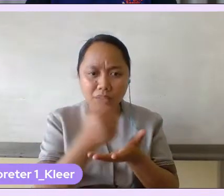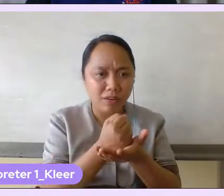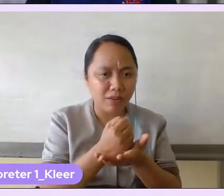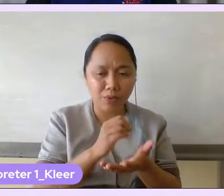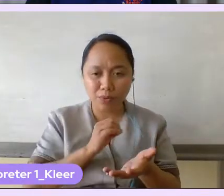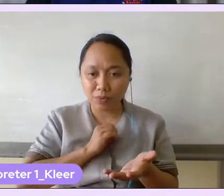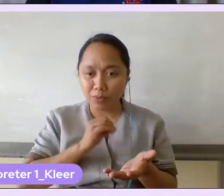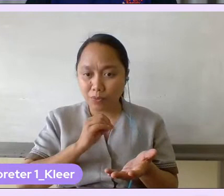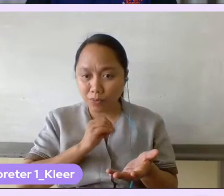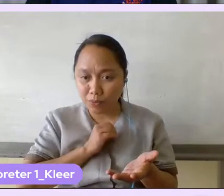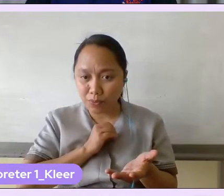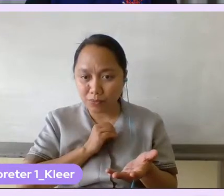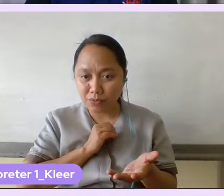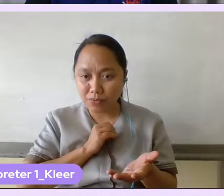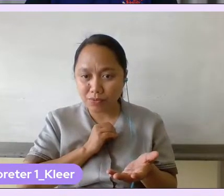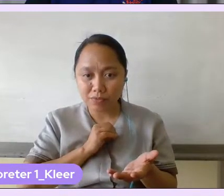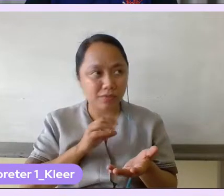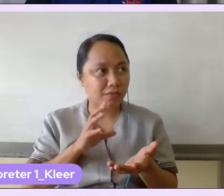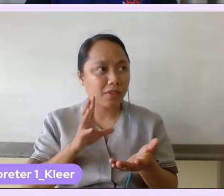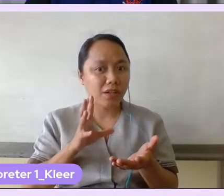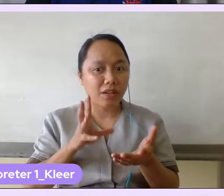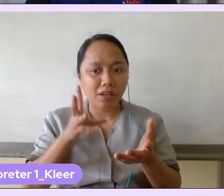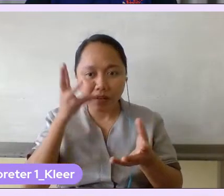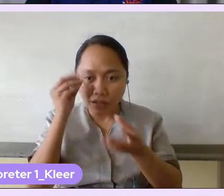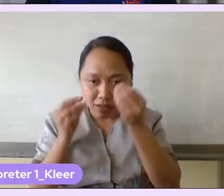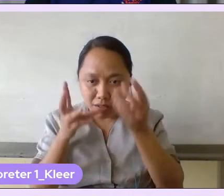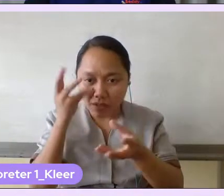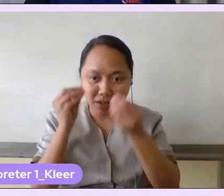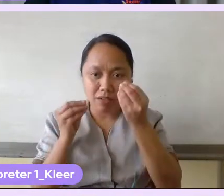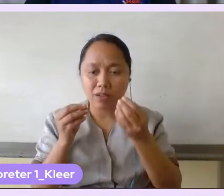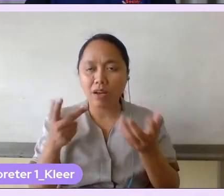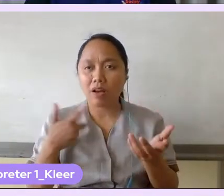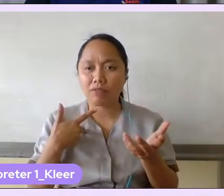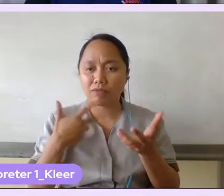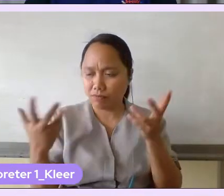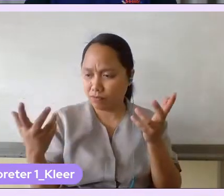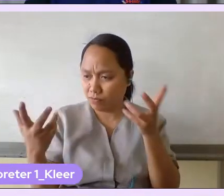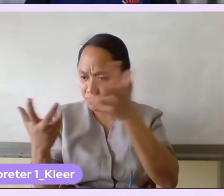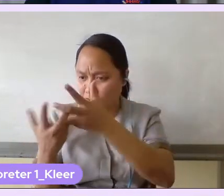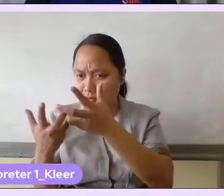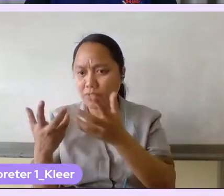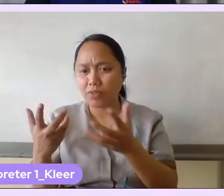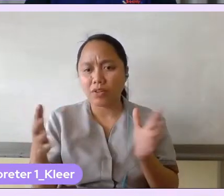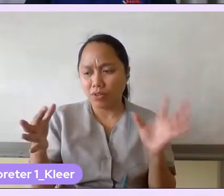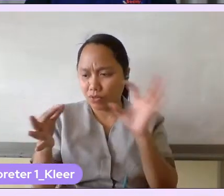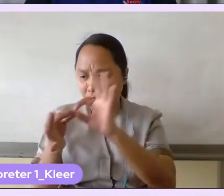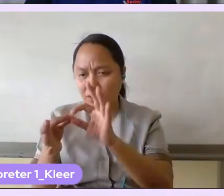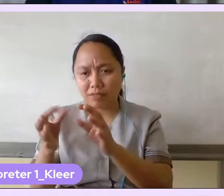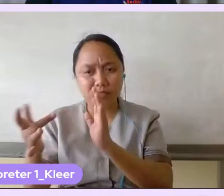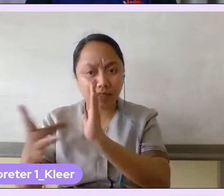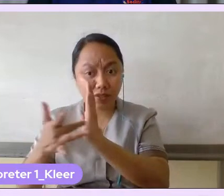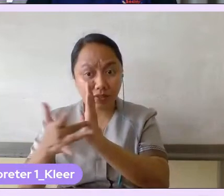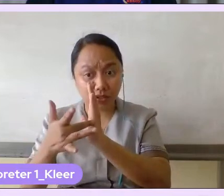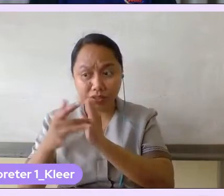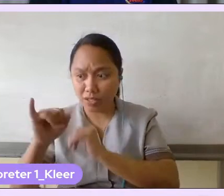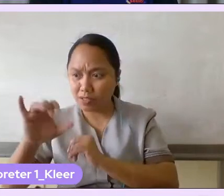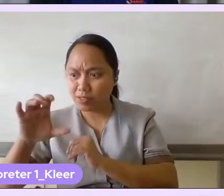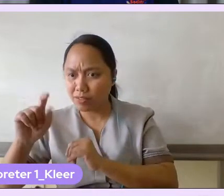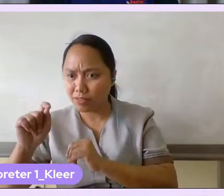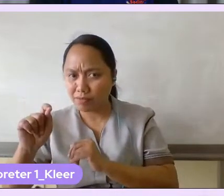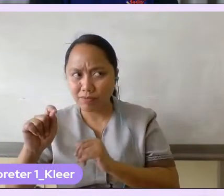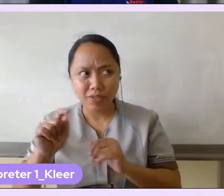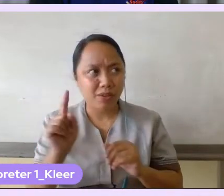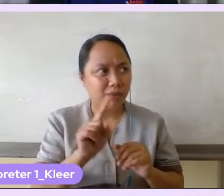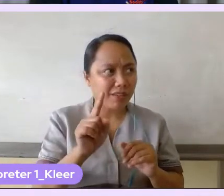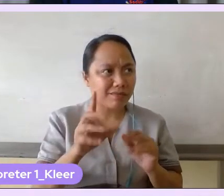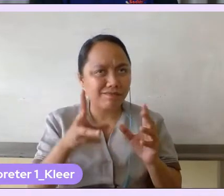yung natapusan nila, i-co-connect to technology, to ICT. So, dun sila